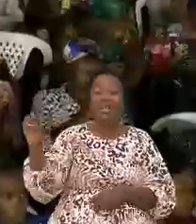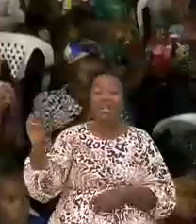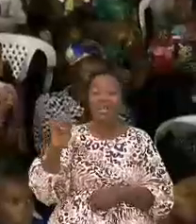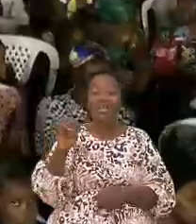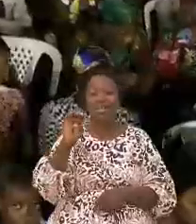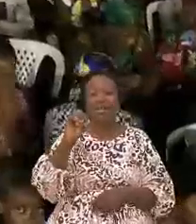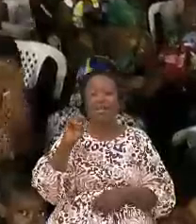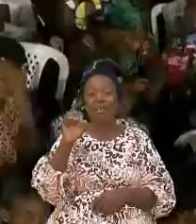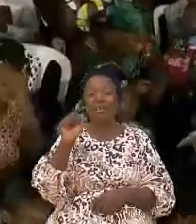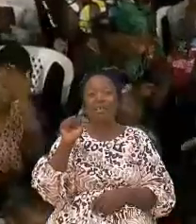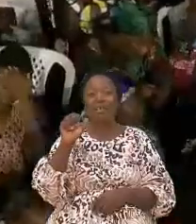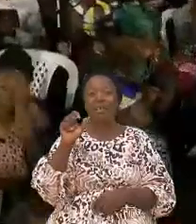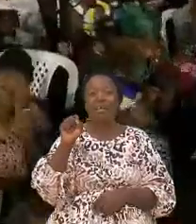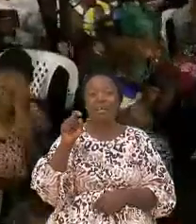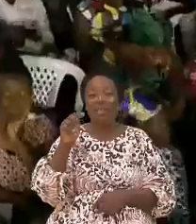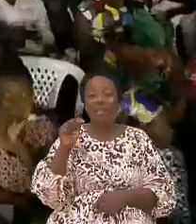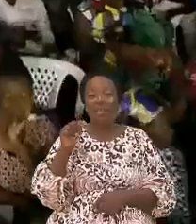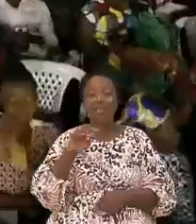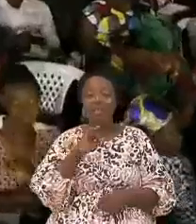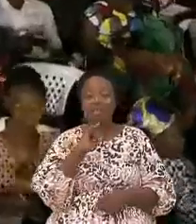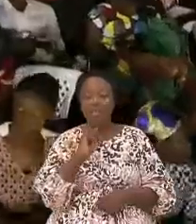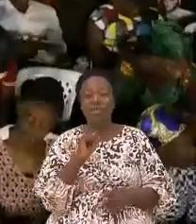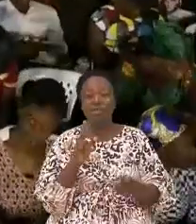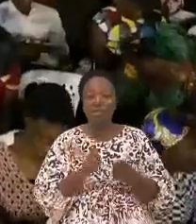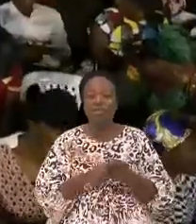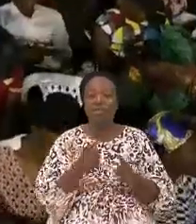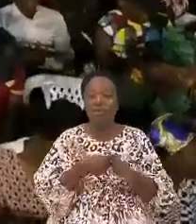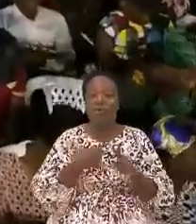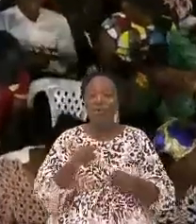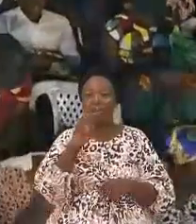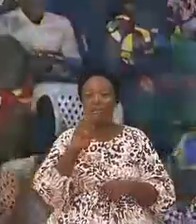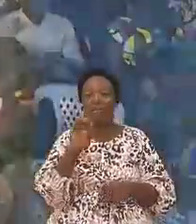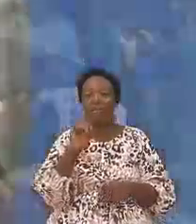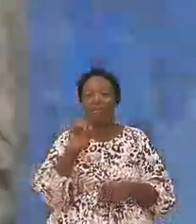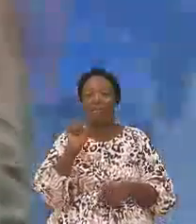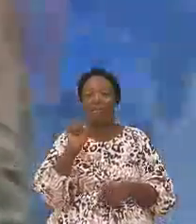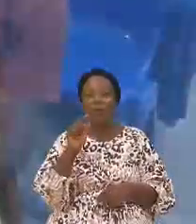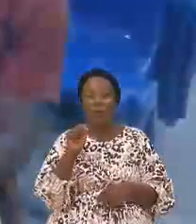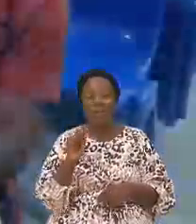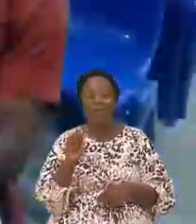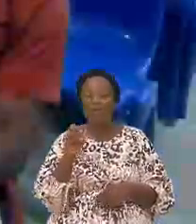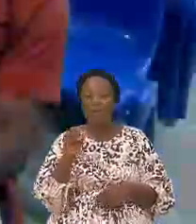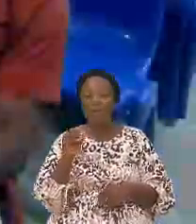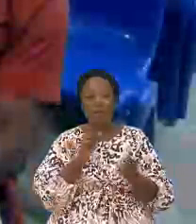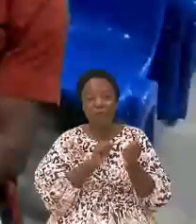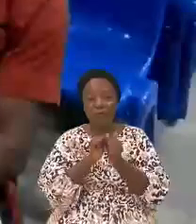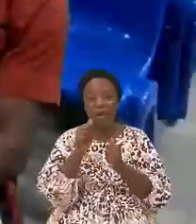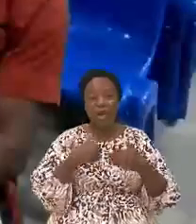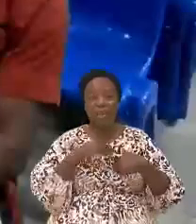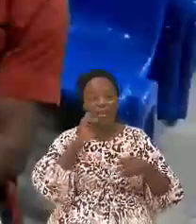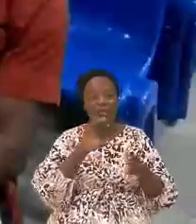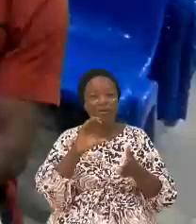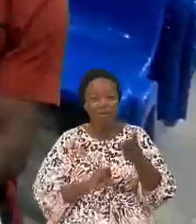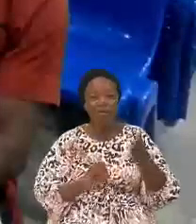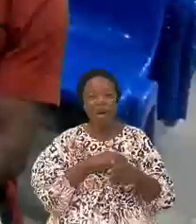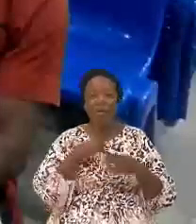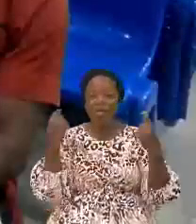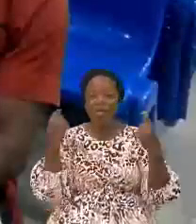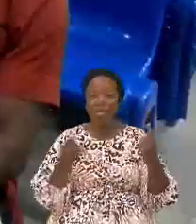as far as the east is from the west, so far as he